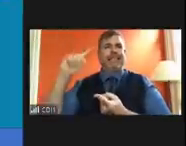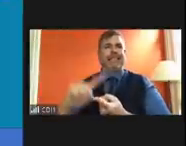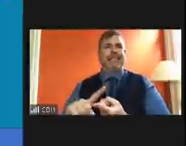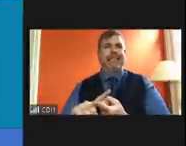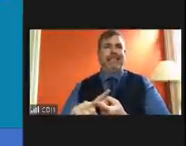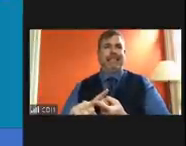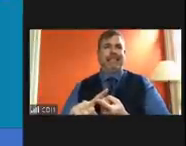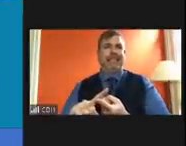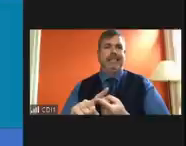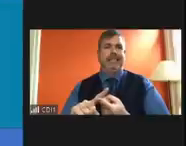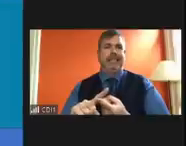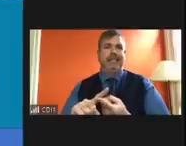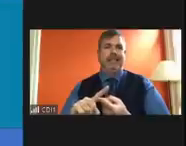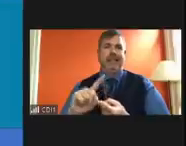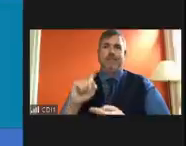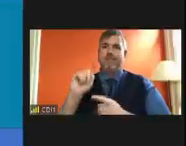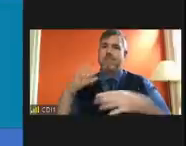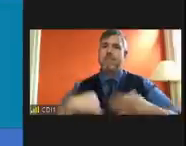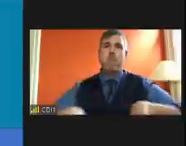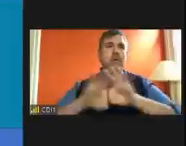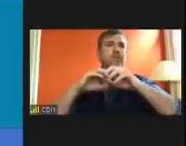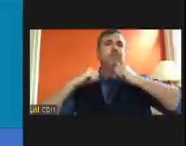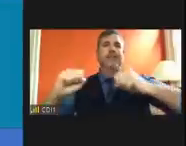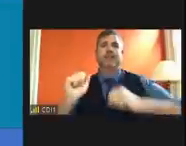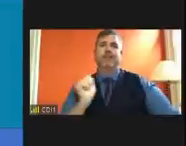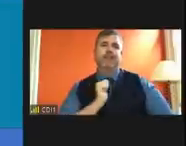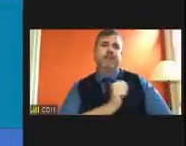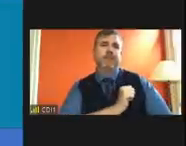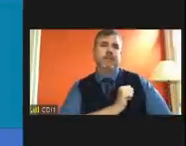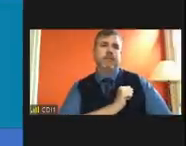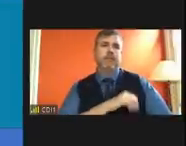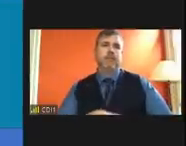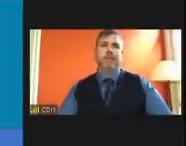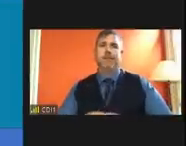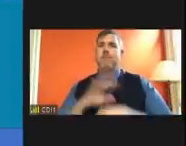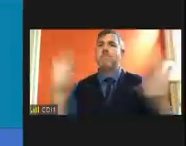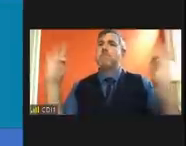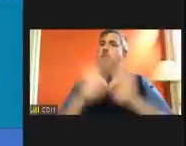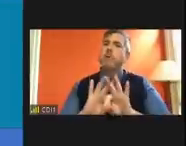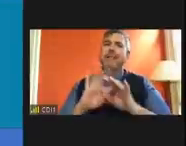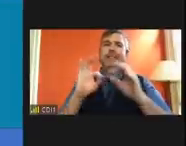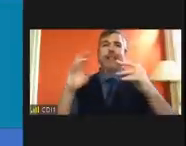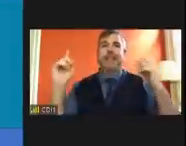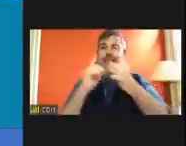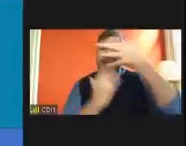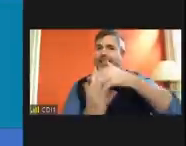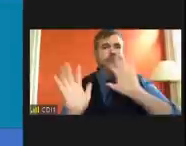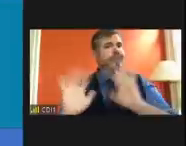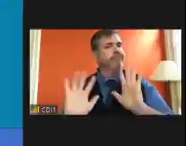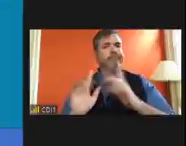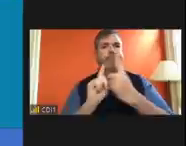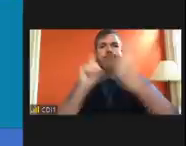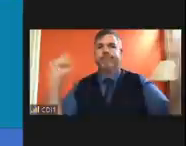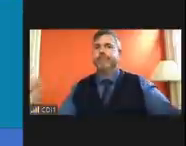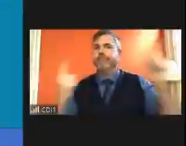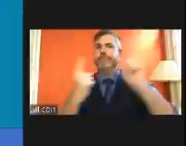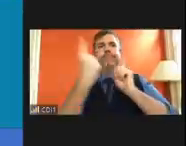ourselves, by practicing social distancing, masking, and hand hygiene.